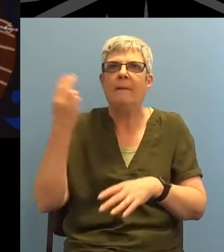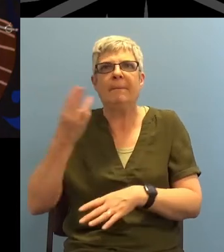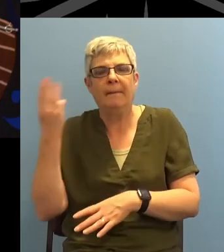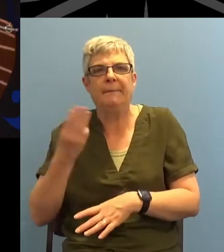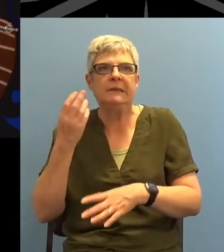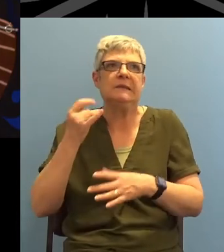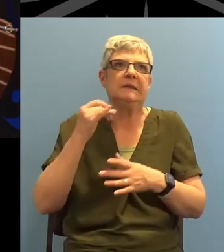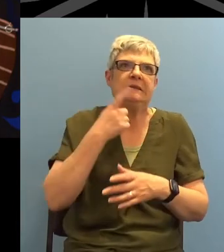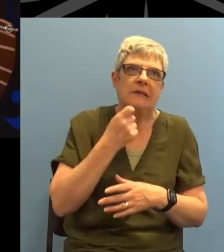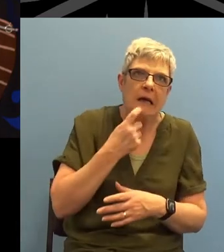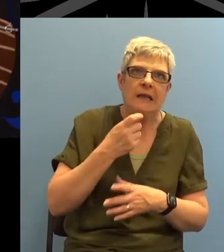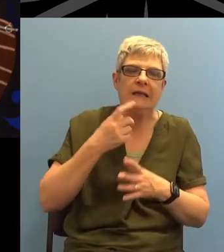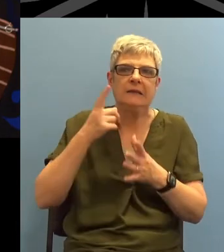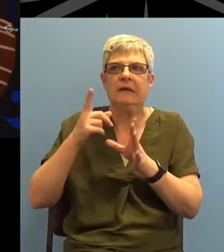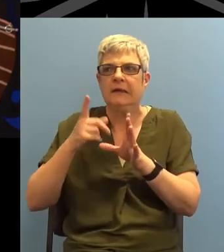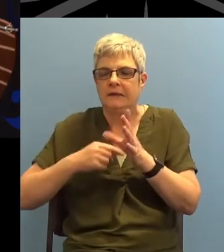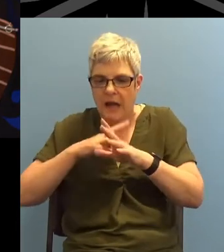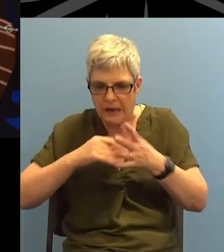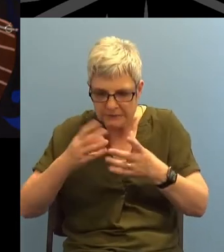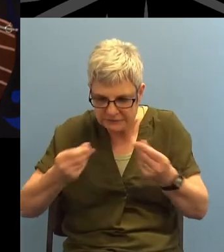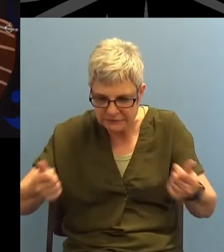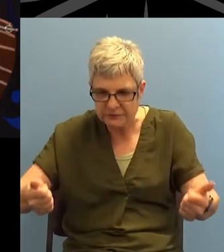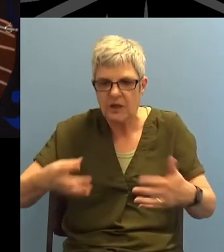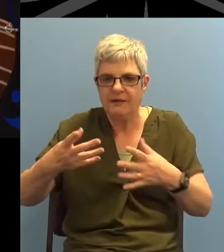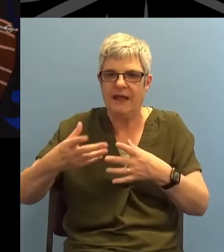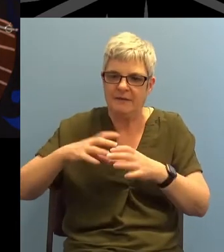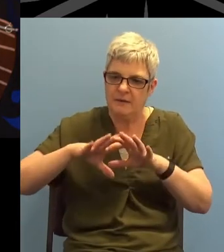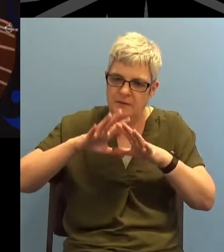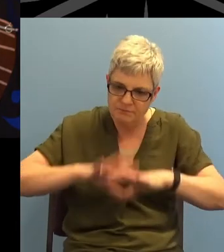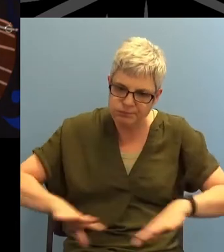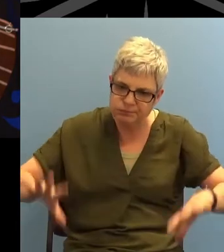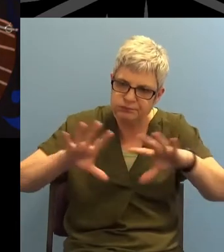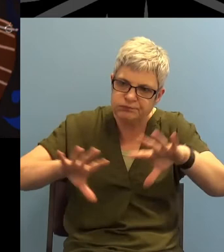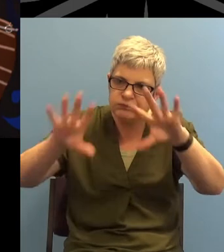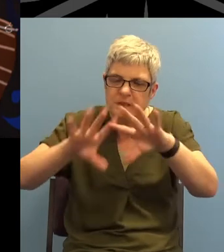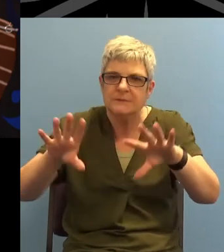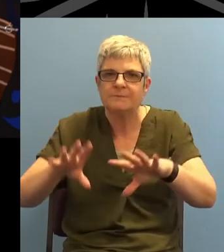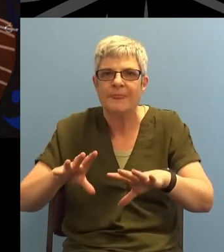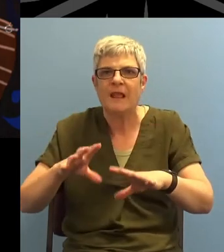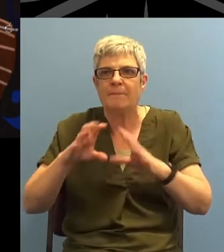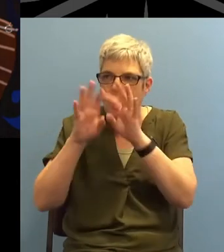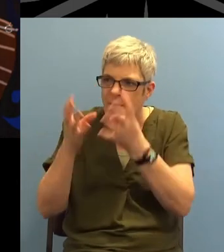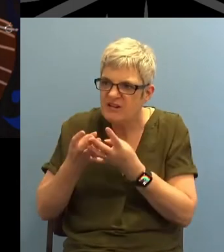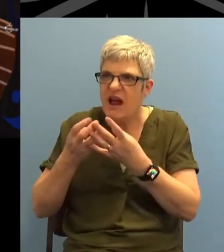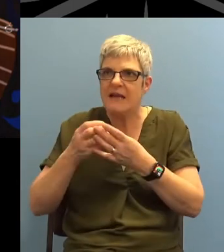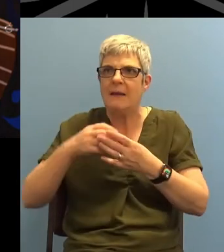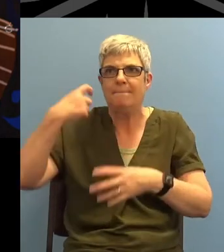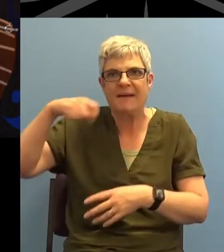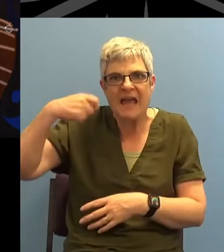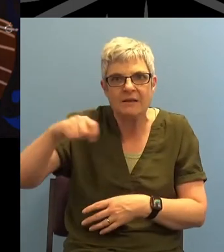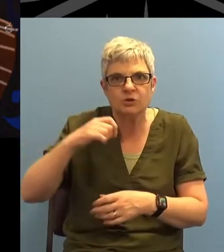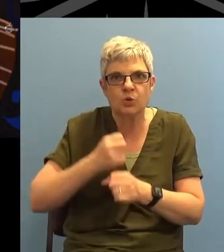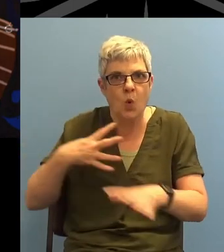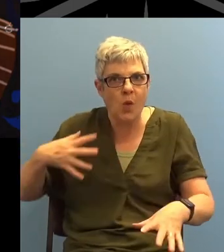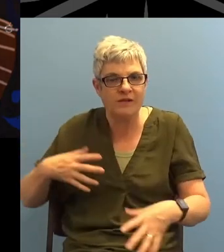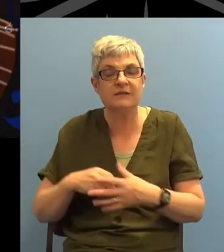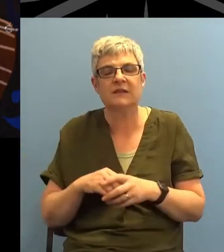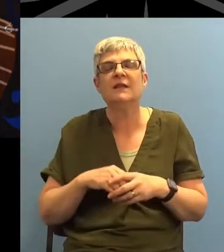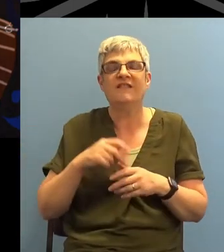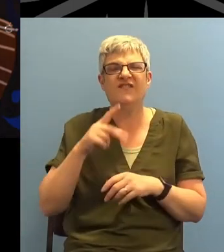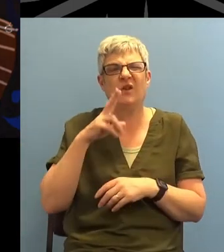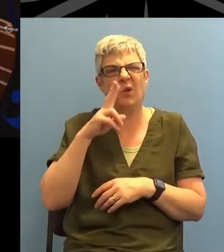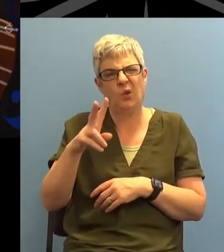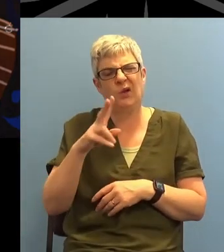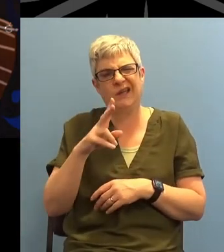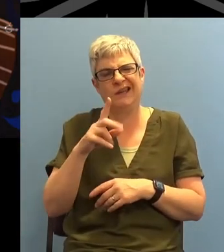of garments, which were adorned with pomegranates and gold bells. If you have a look at the later chapters in this